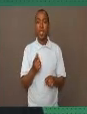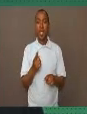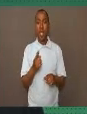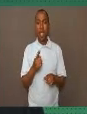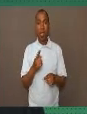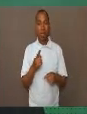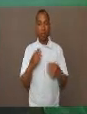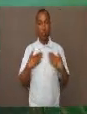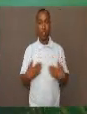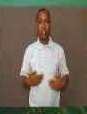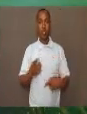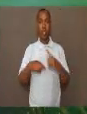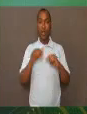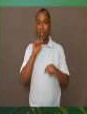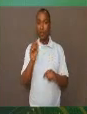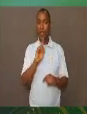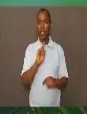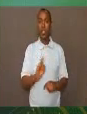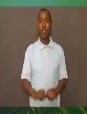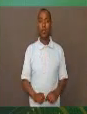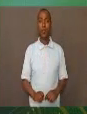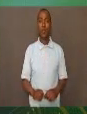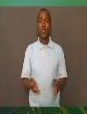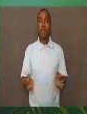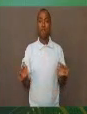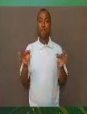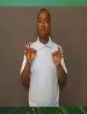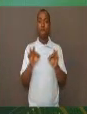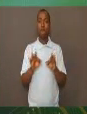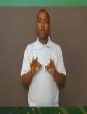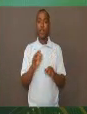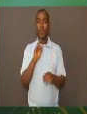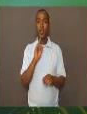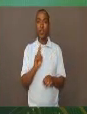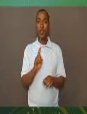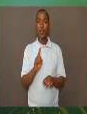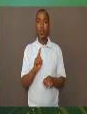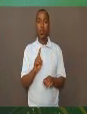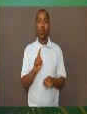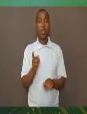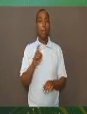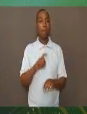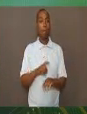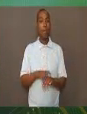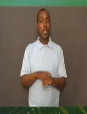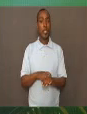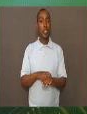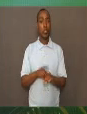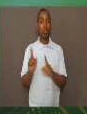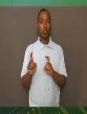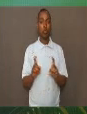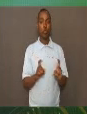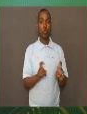your body. It is important to get proper checkups and practice